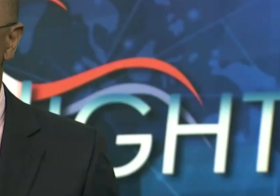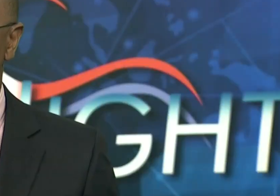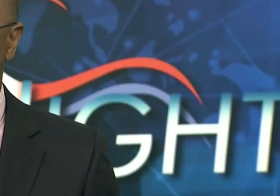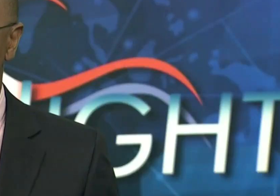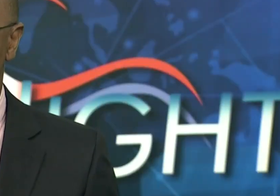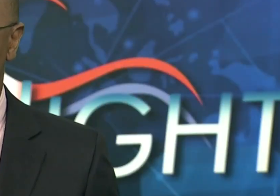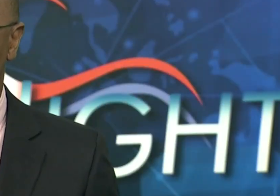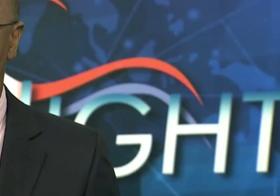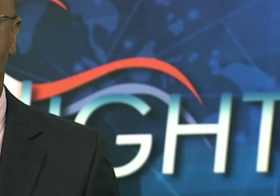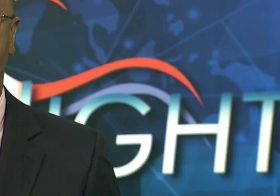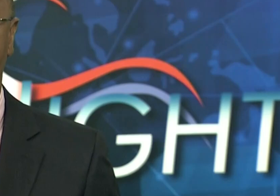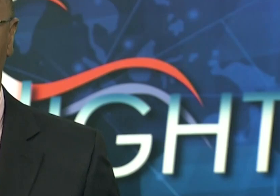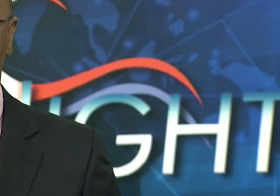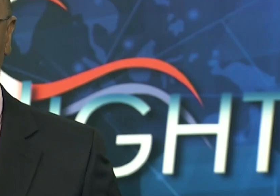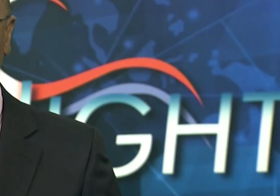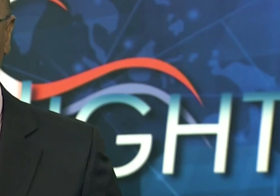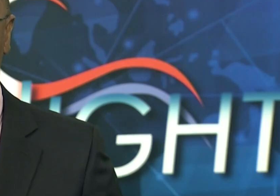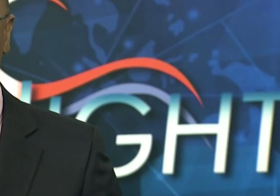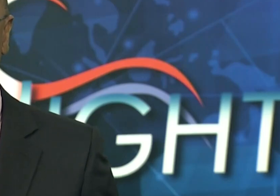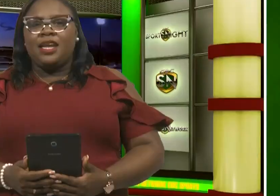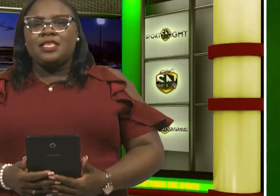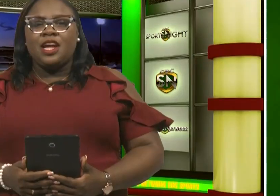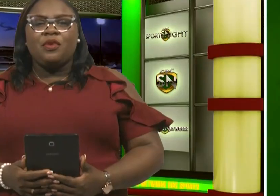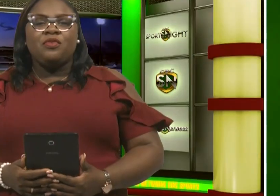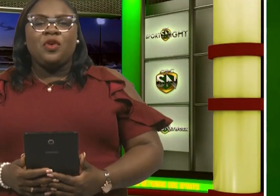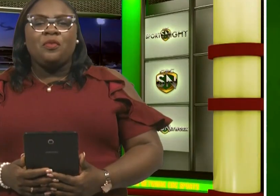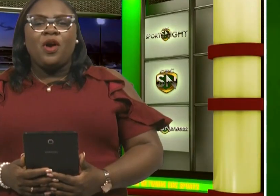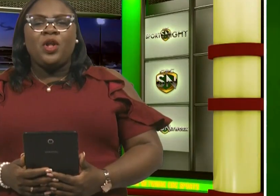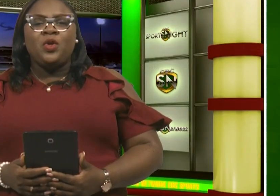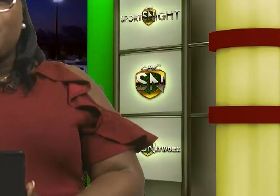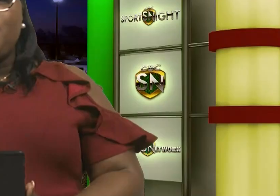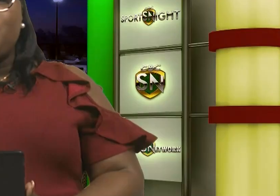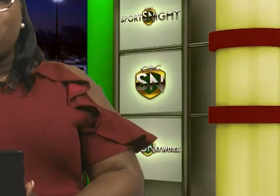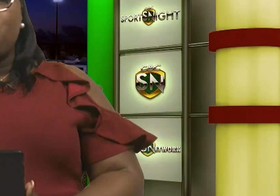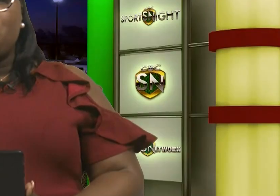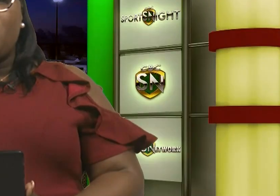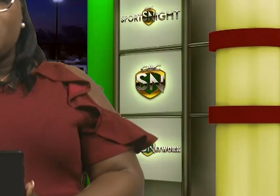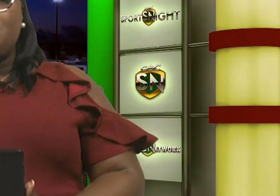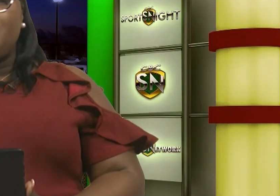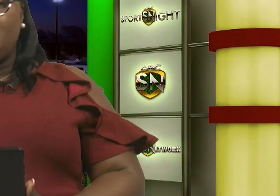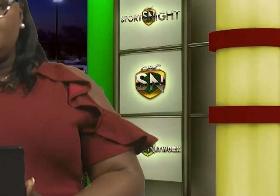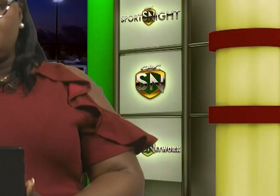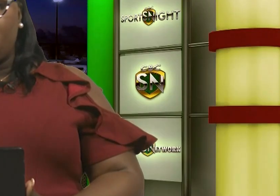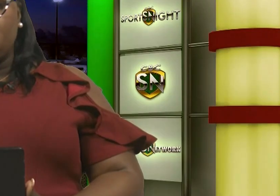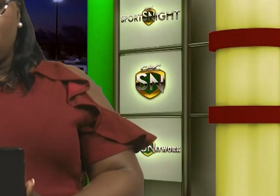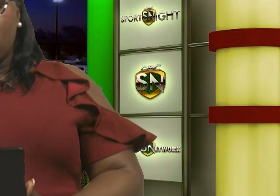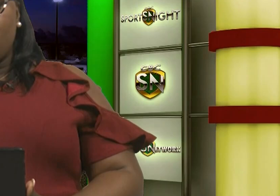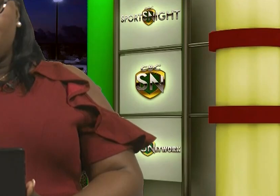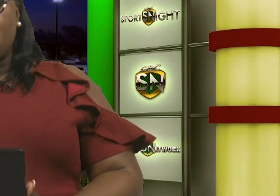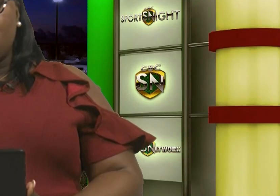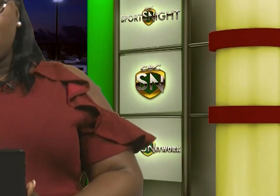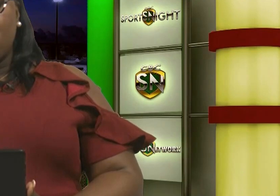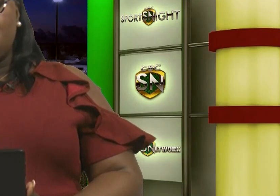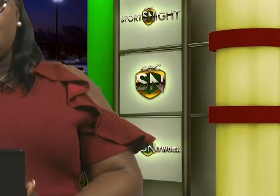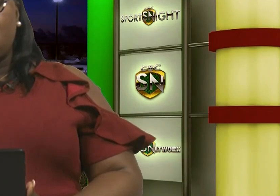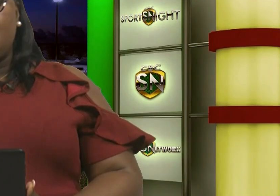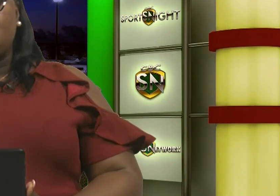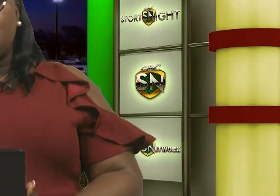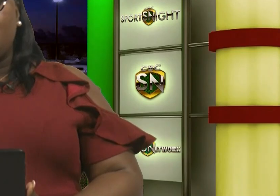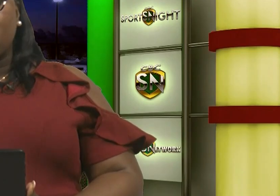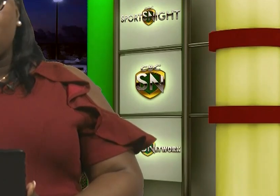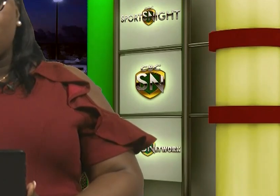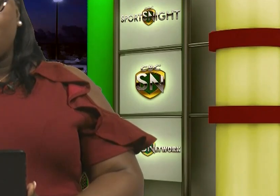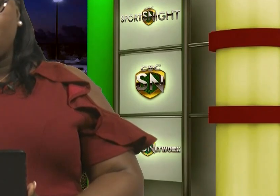For our second burst at sports, here's Anne-Marie Burke. And they start with football. Local youth football club Kickstart will represent Barbados in